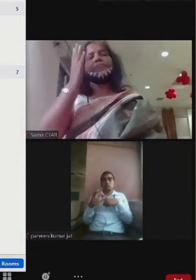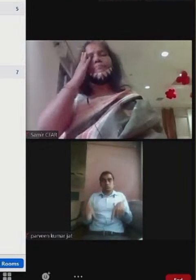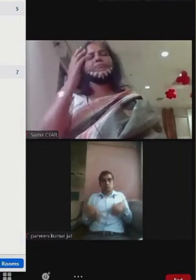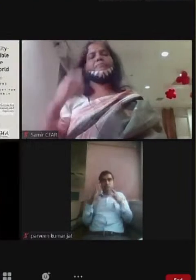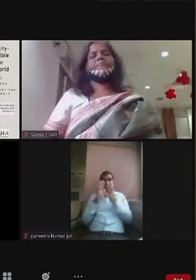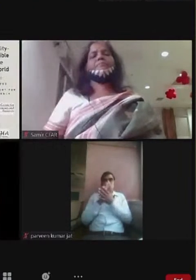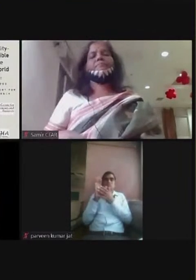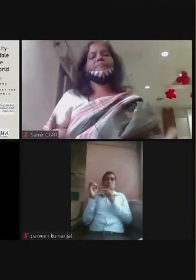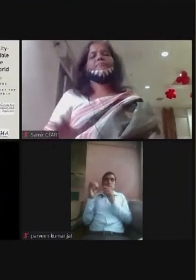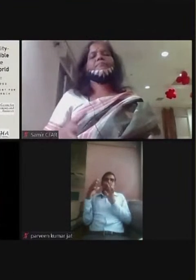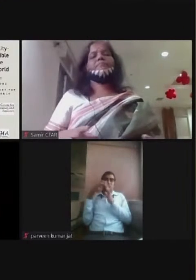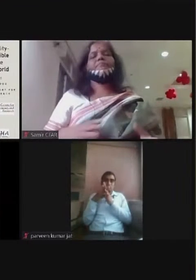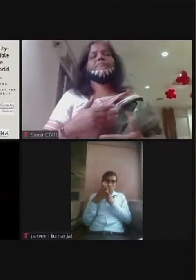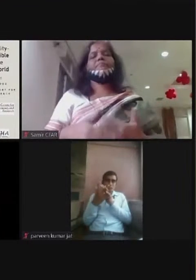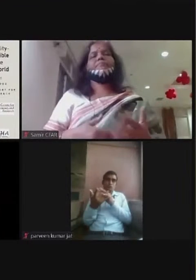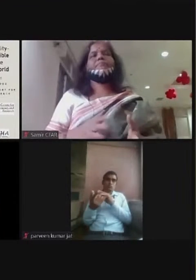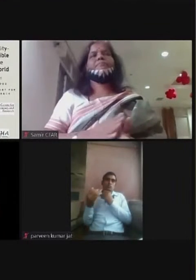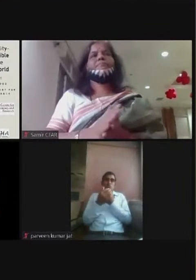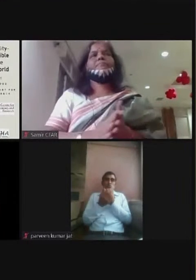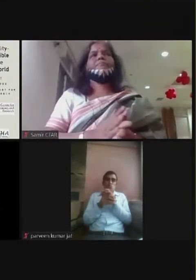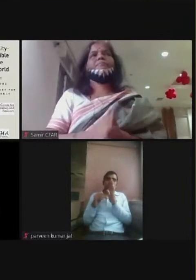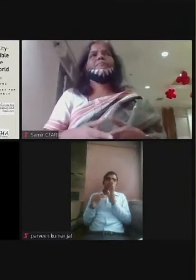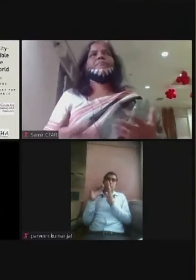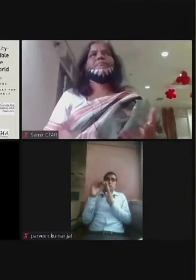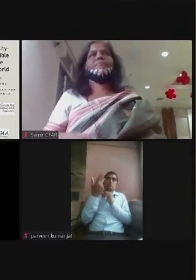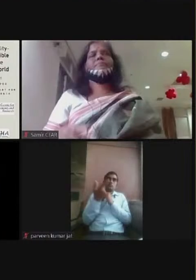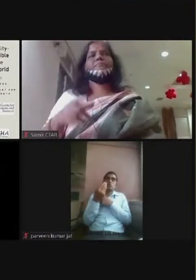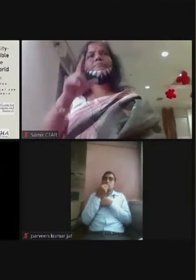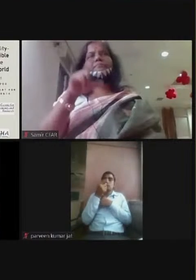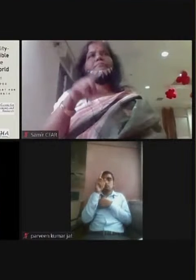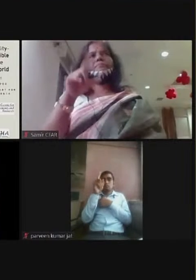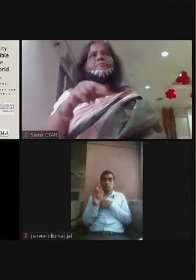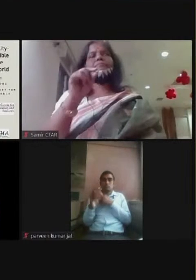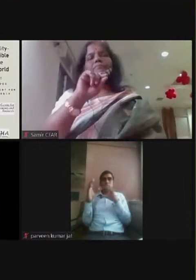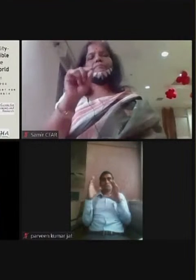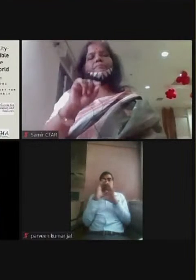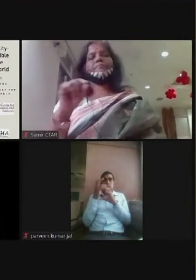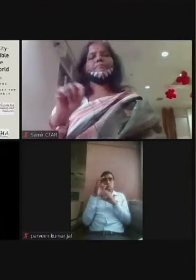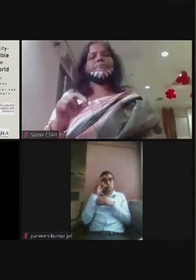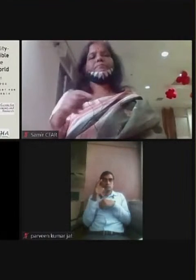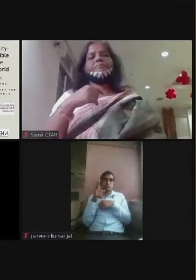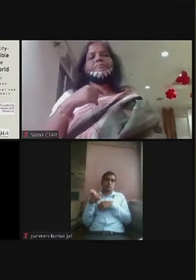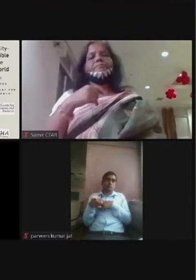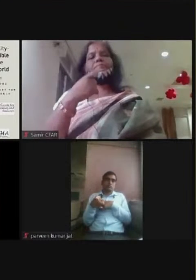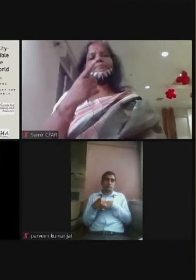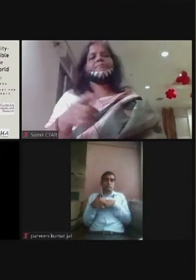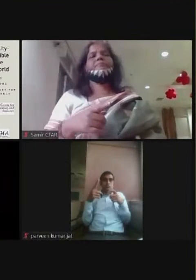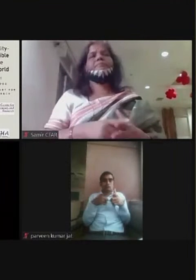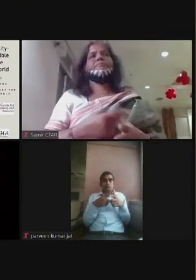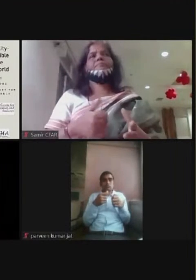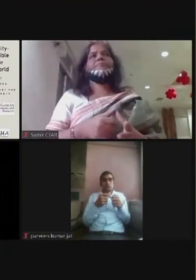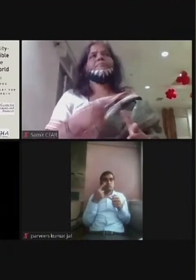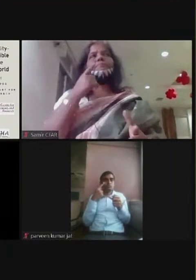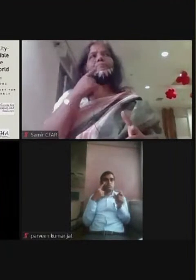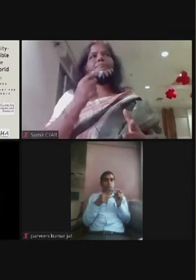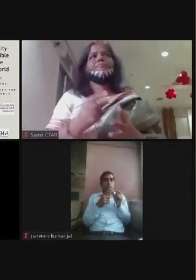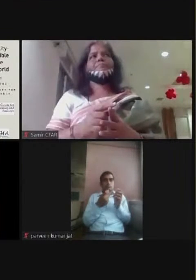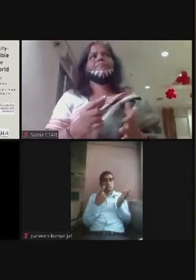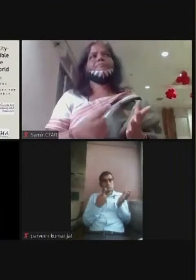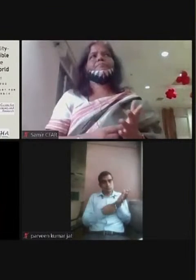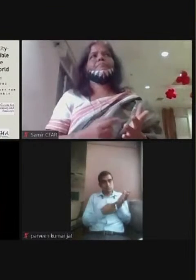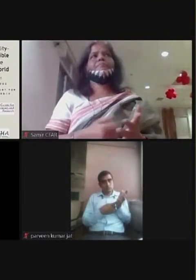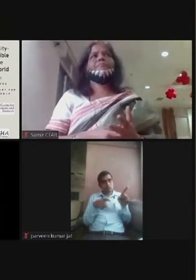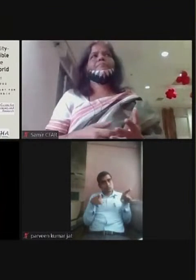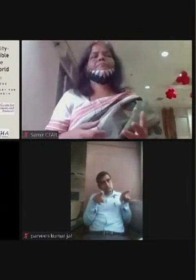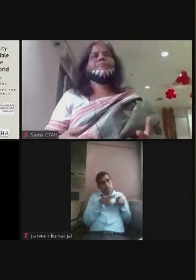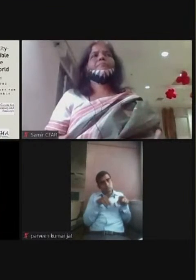livelihood and wash access issues that will be dealt with. Uh, any recommendations, and there should be Jaipur session which should